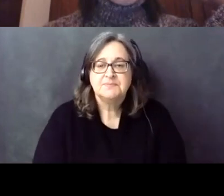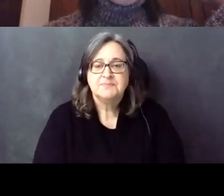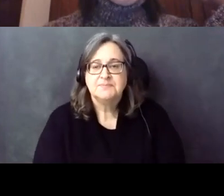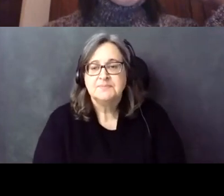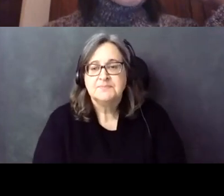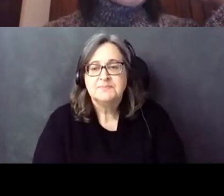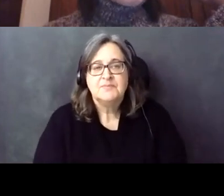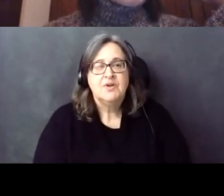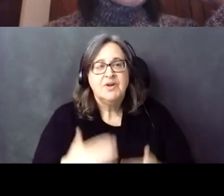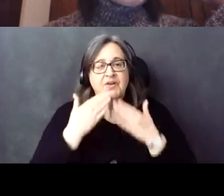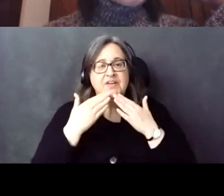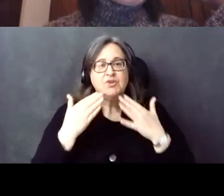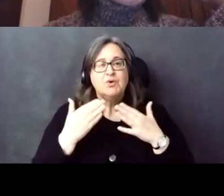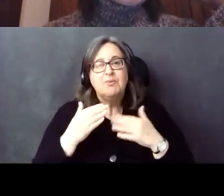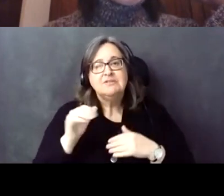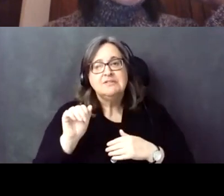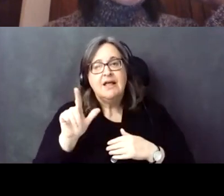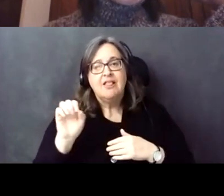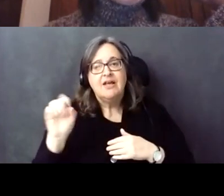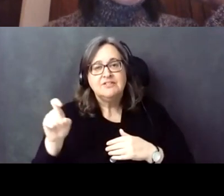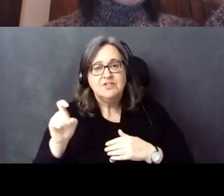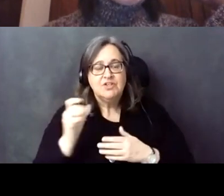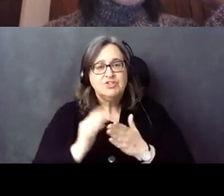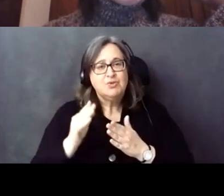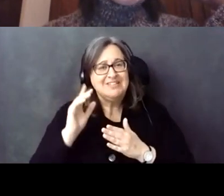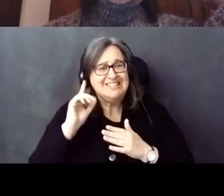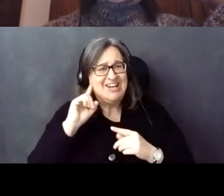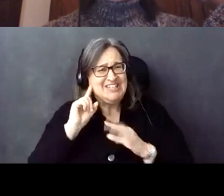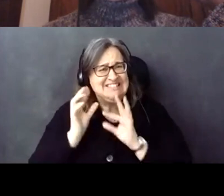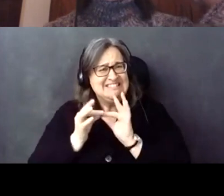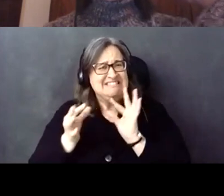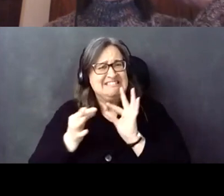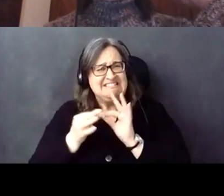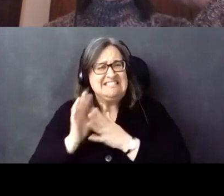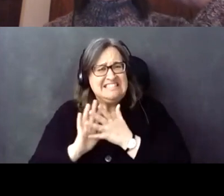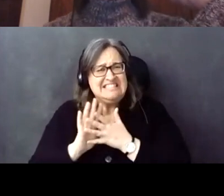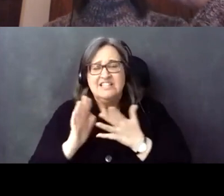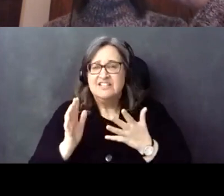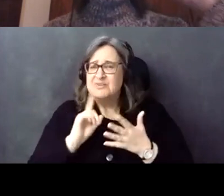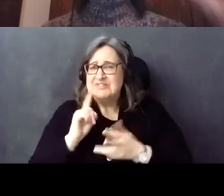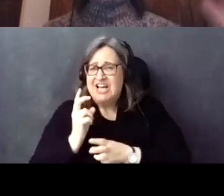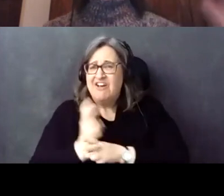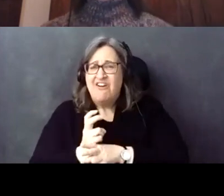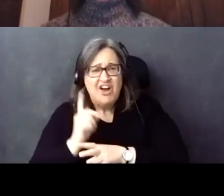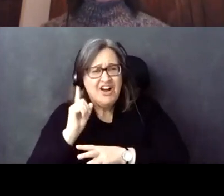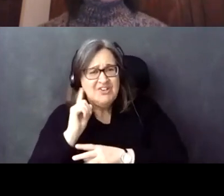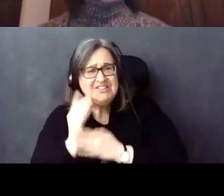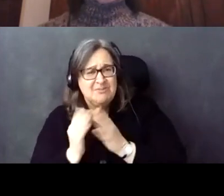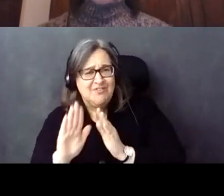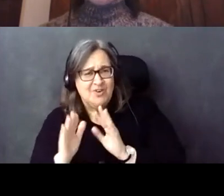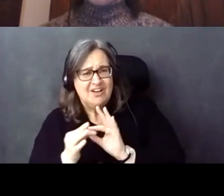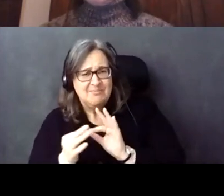Yes. Thank you so much, Alex. Some of your audio was still cutting out, unfortunately, so it made it a little bit difficult to hear some of